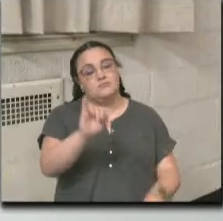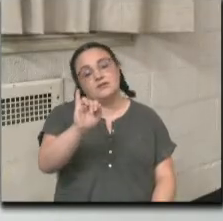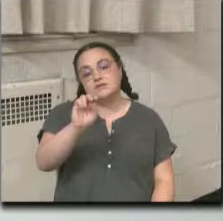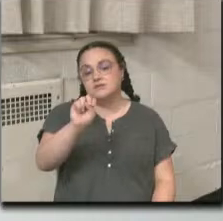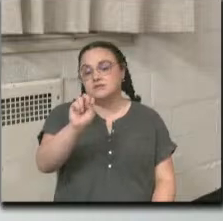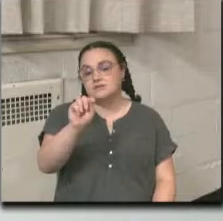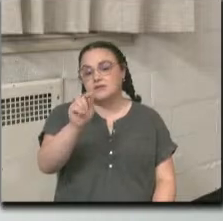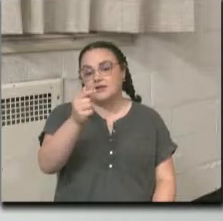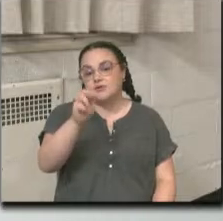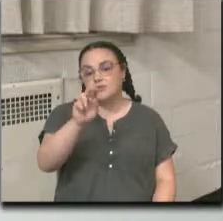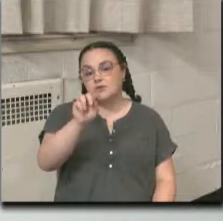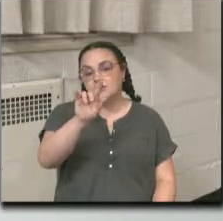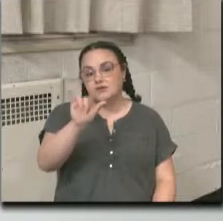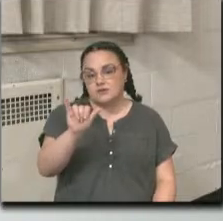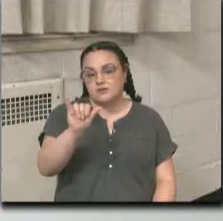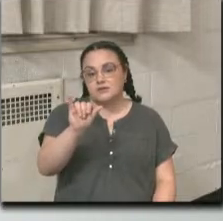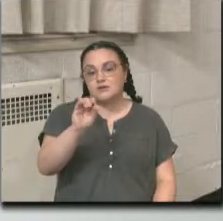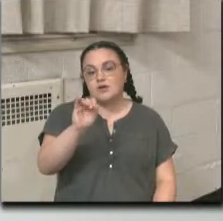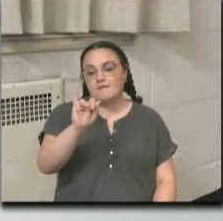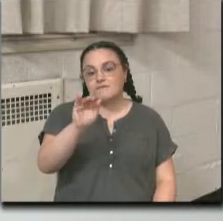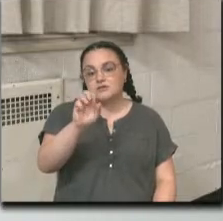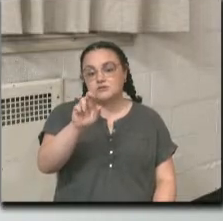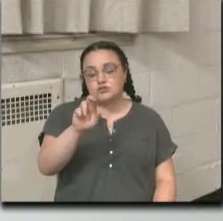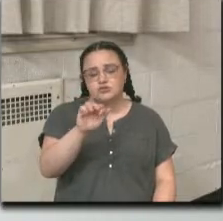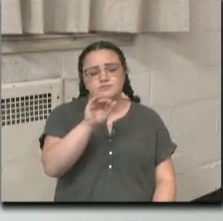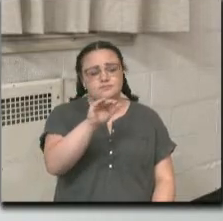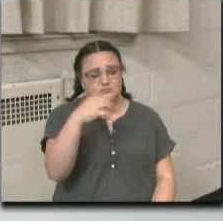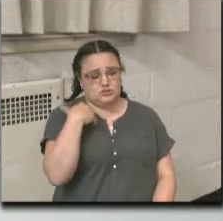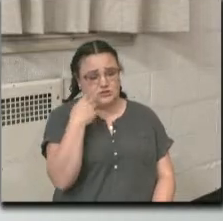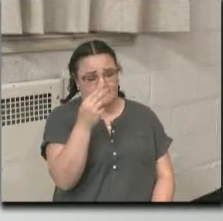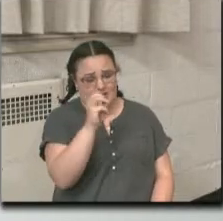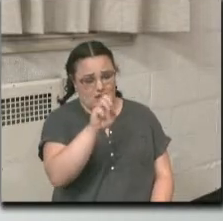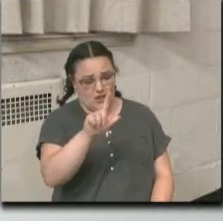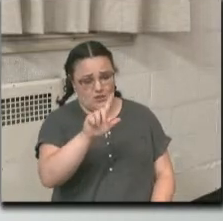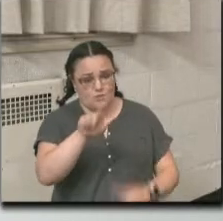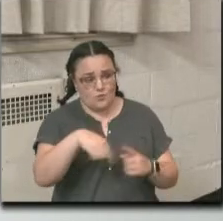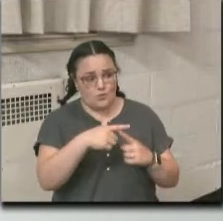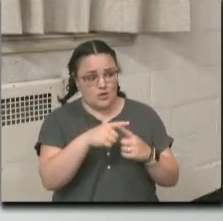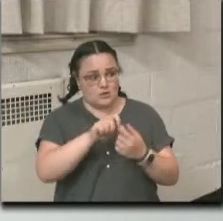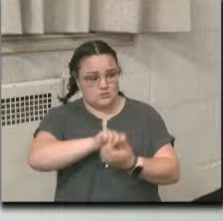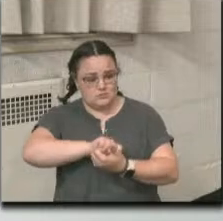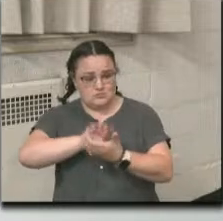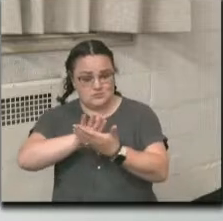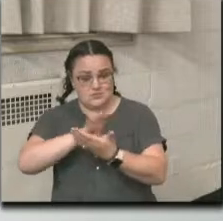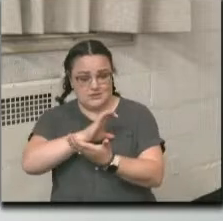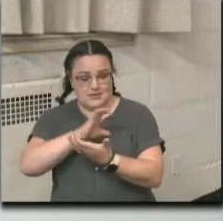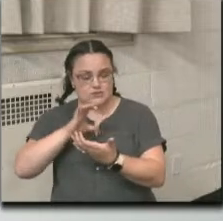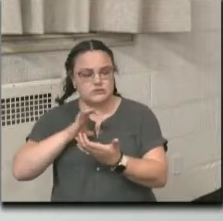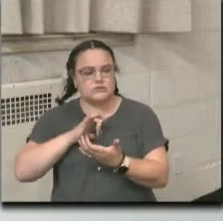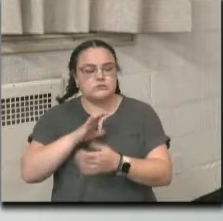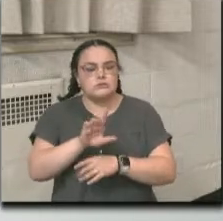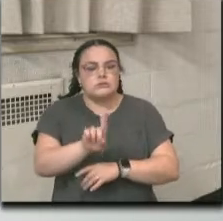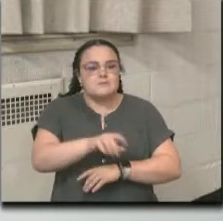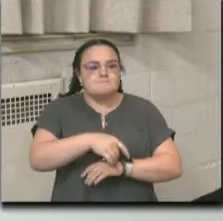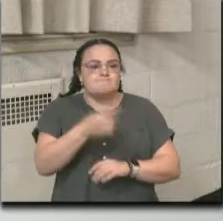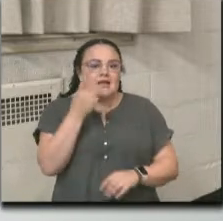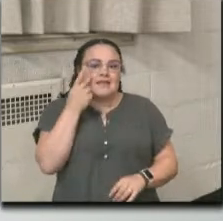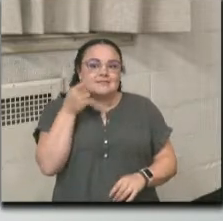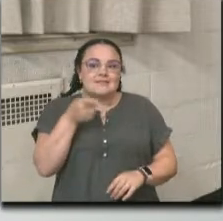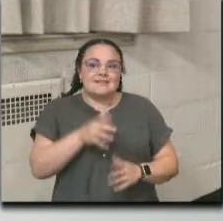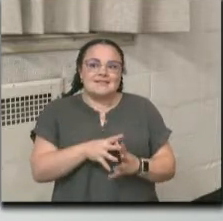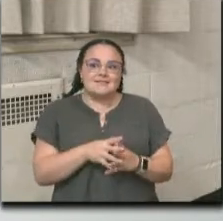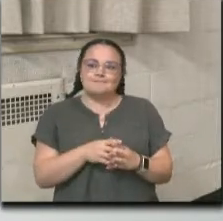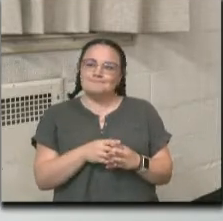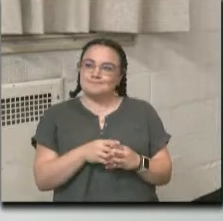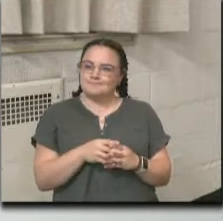Chief Howell, when you go to the county council, I see this as pass-through. I see this as, and we